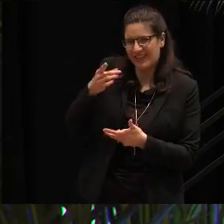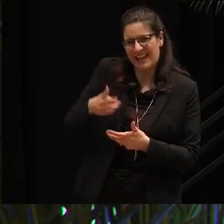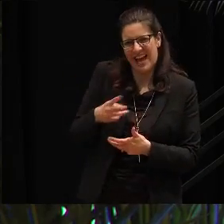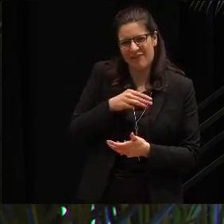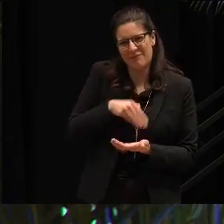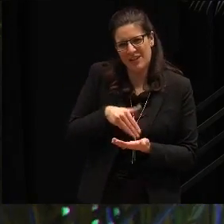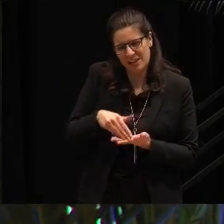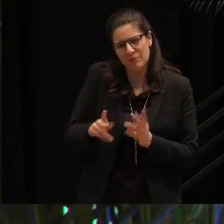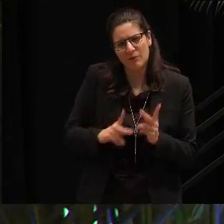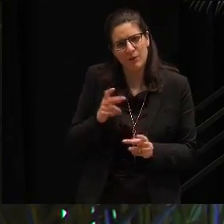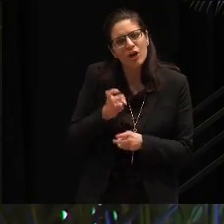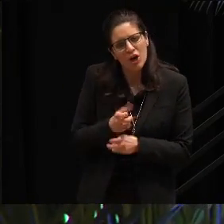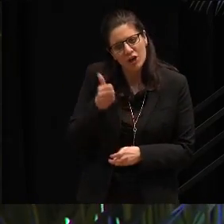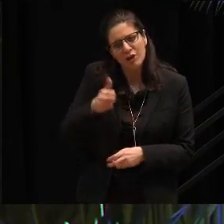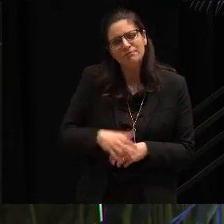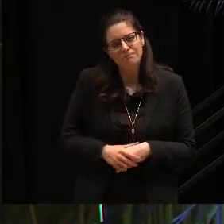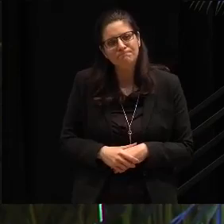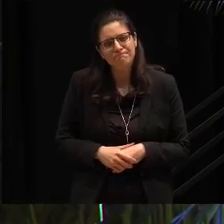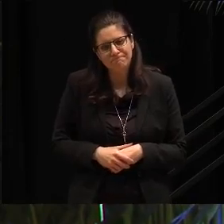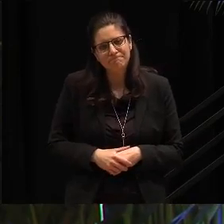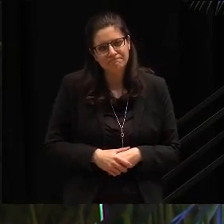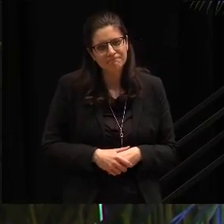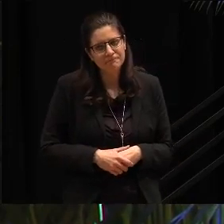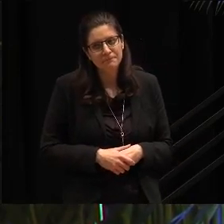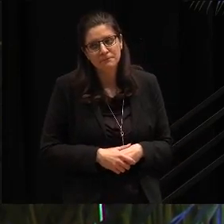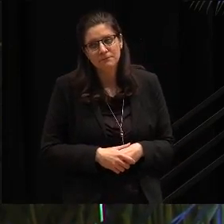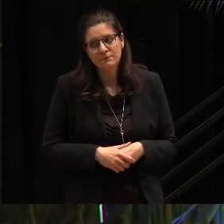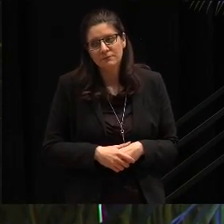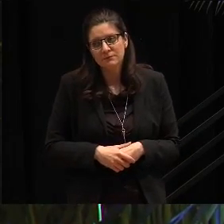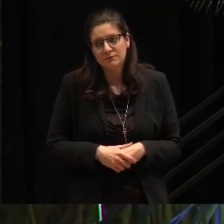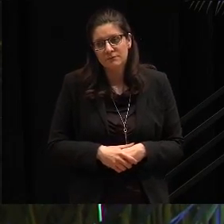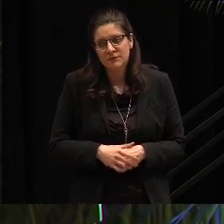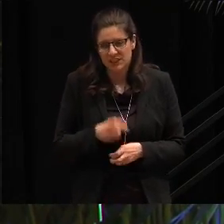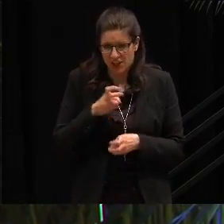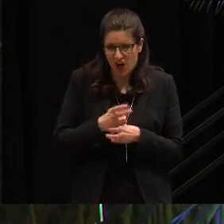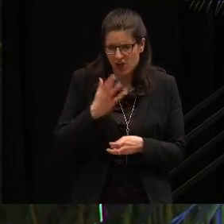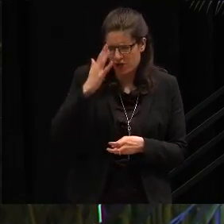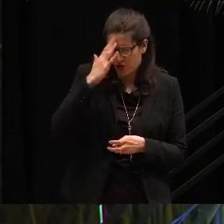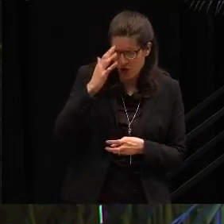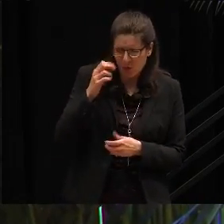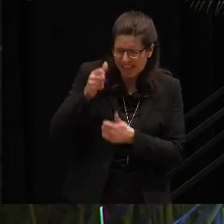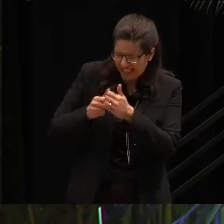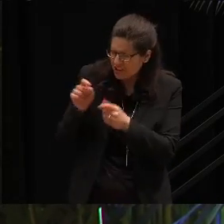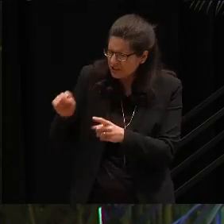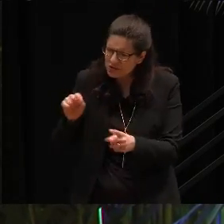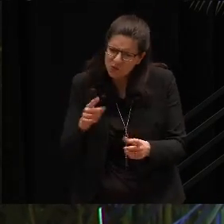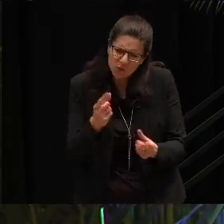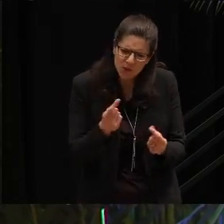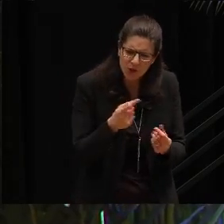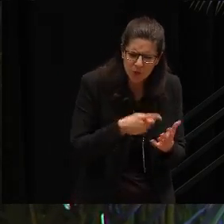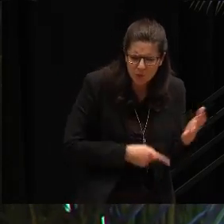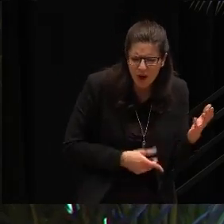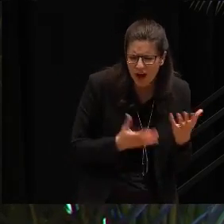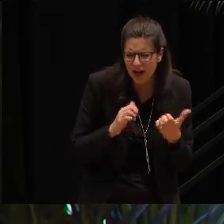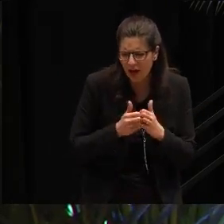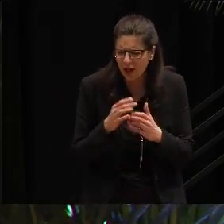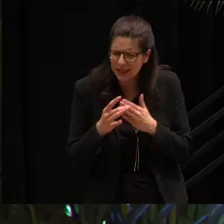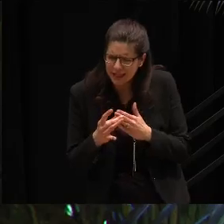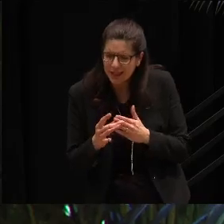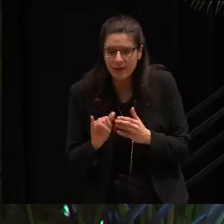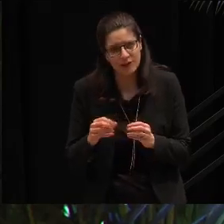it's harder. It's harder to know exactly what your constituents want and how to lead. I think that's more